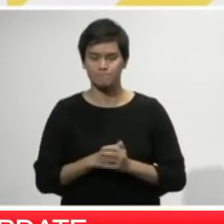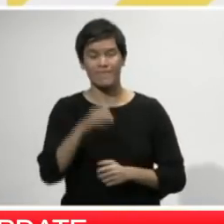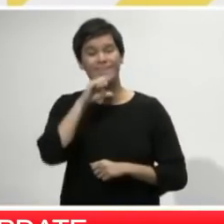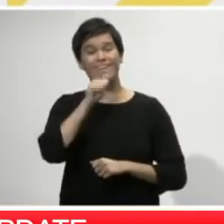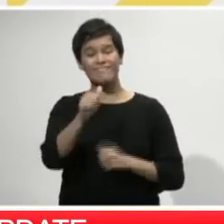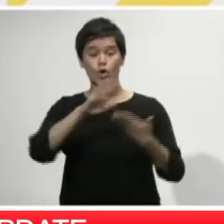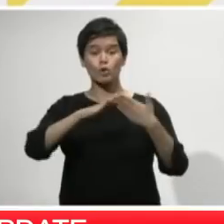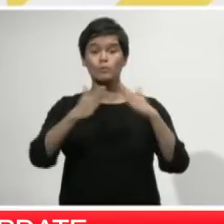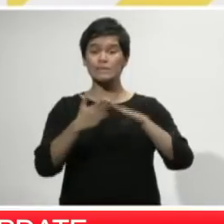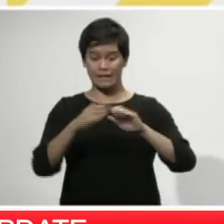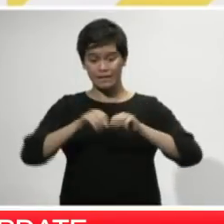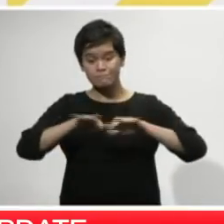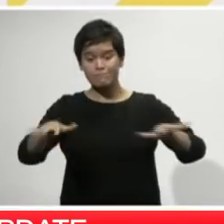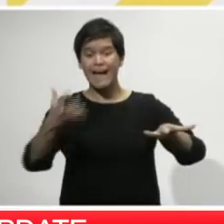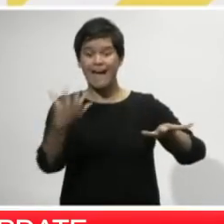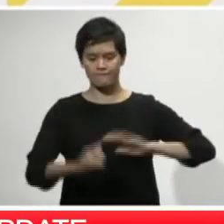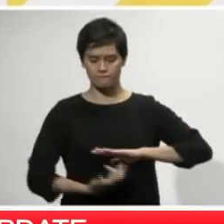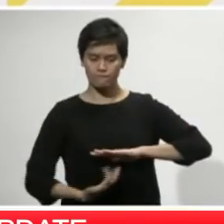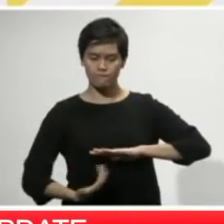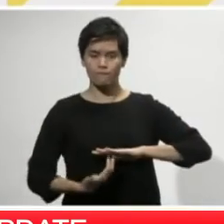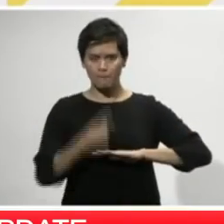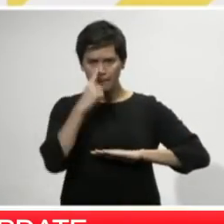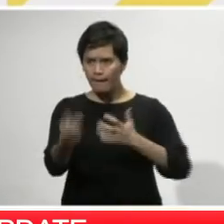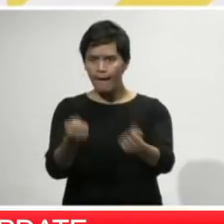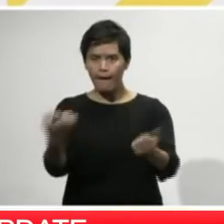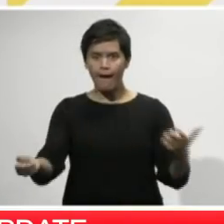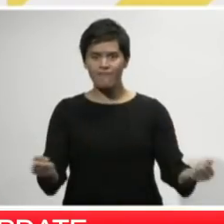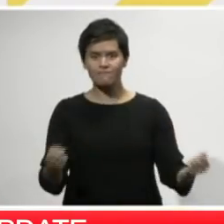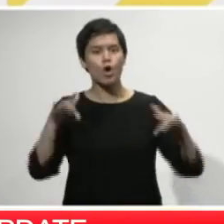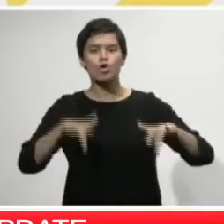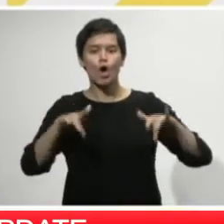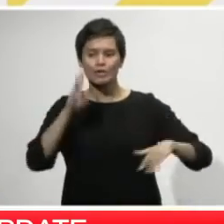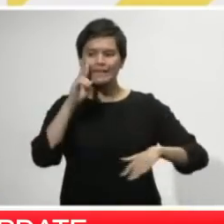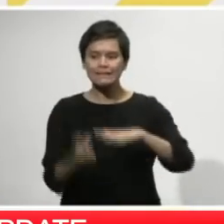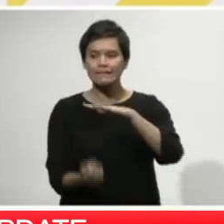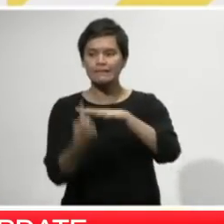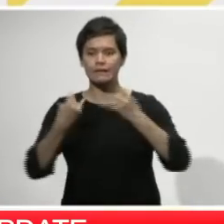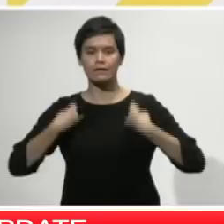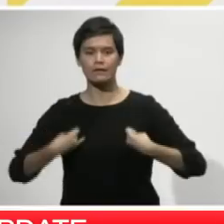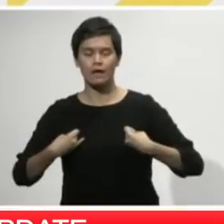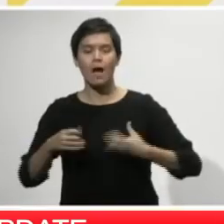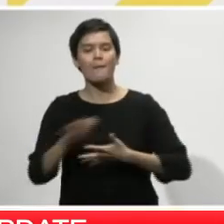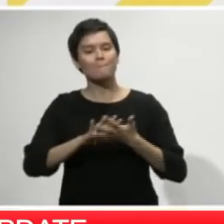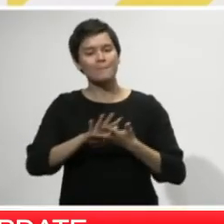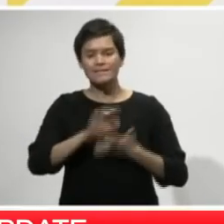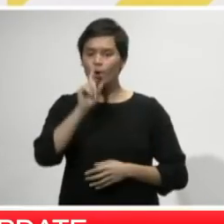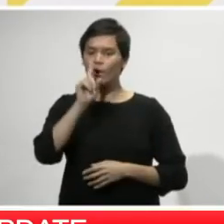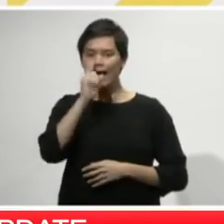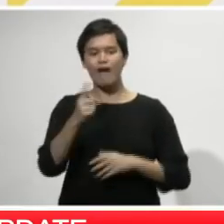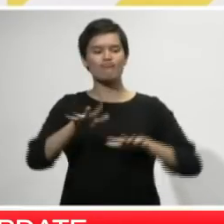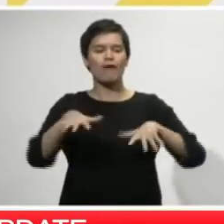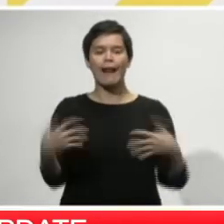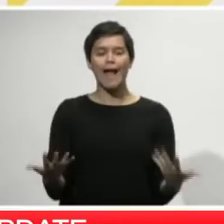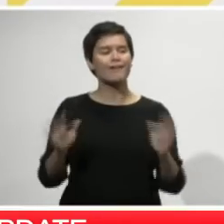in the community in this way, present but not yet seen, then the worst thing we could do is be relaxed or too complacent and allow